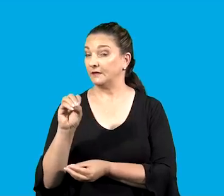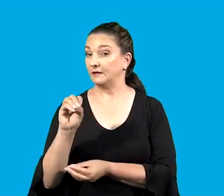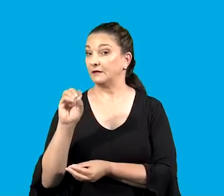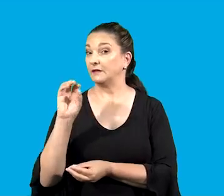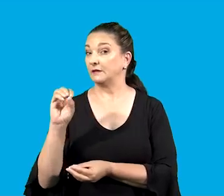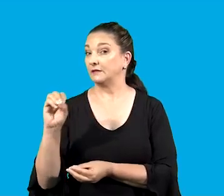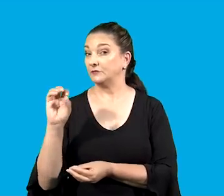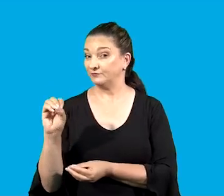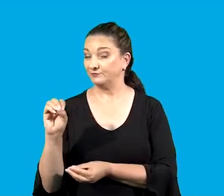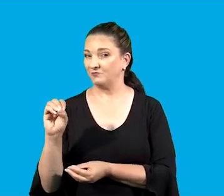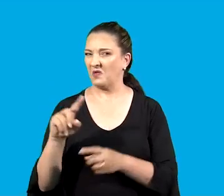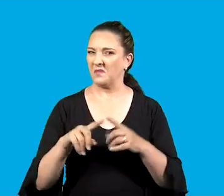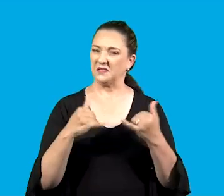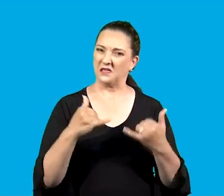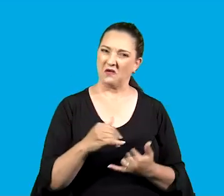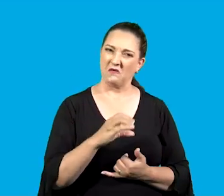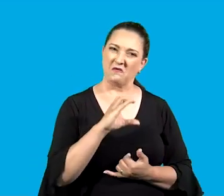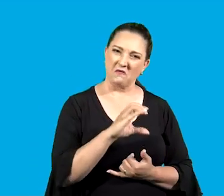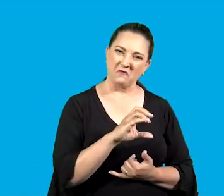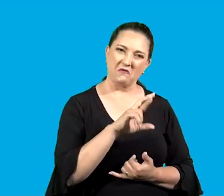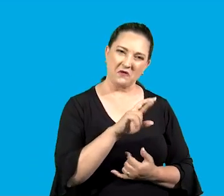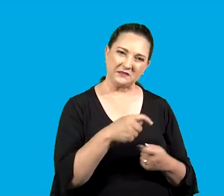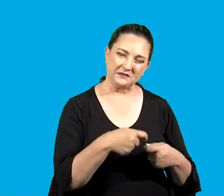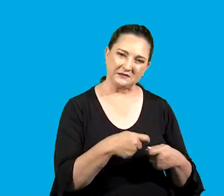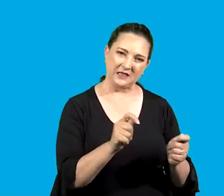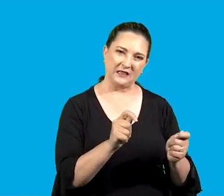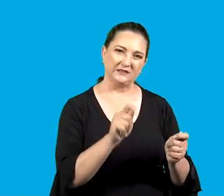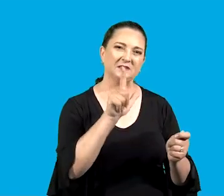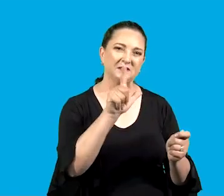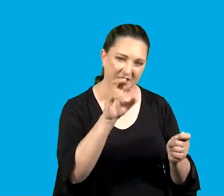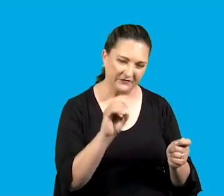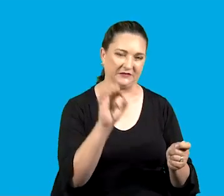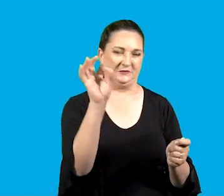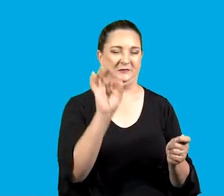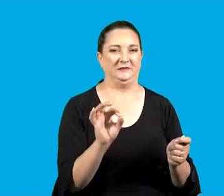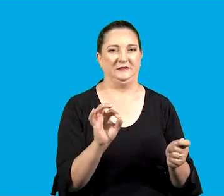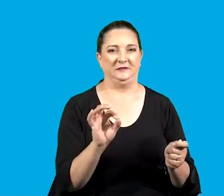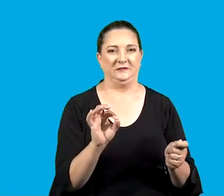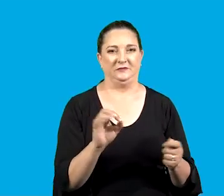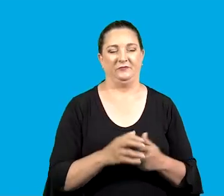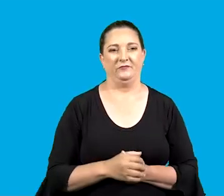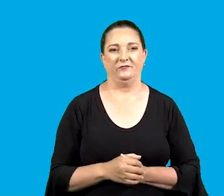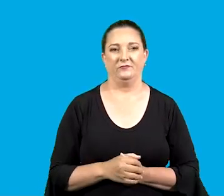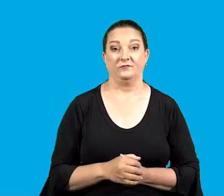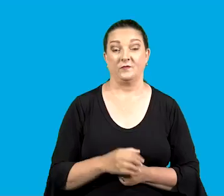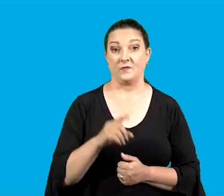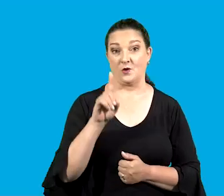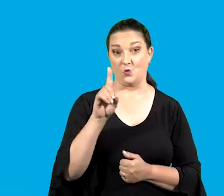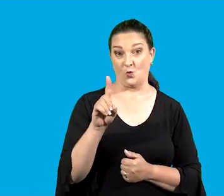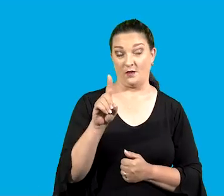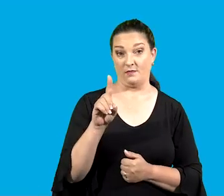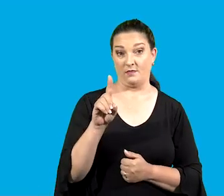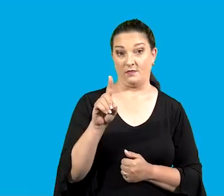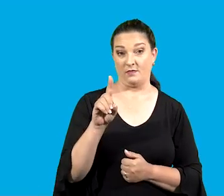1,330,000. But we are told credit sales comprise 70% of total sales. So that means the